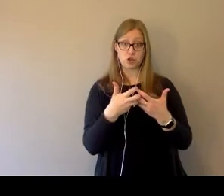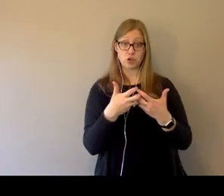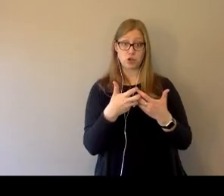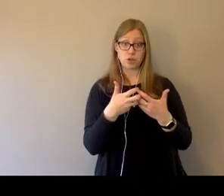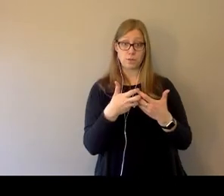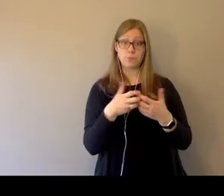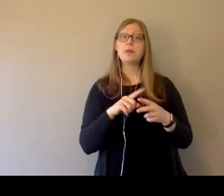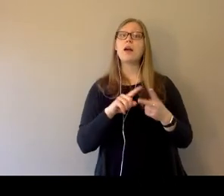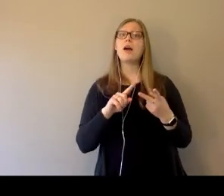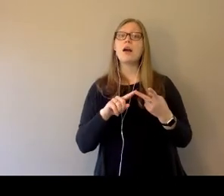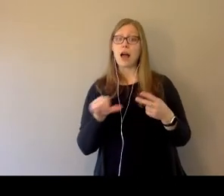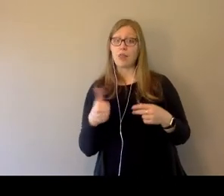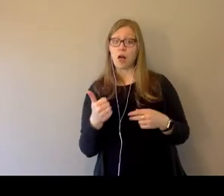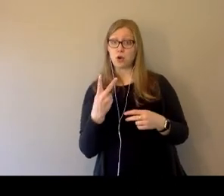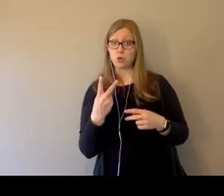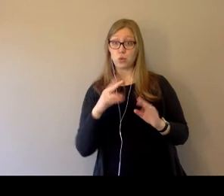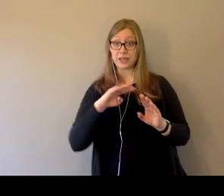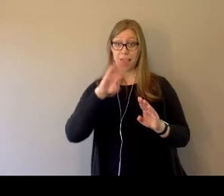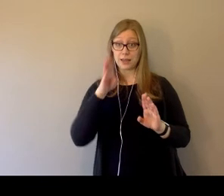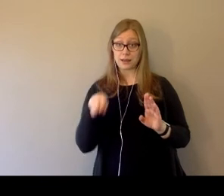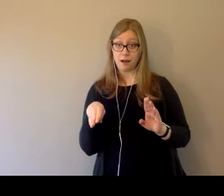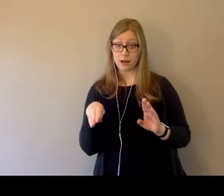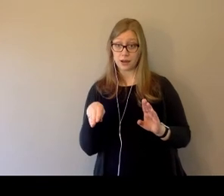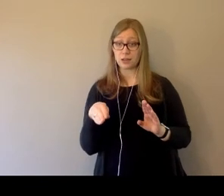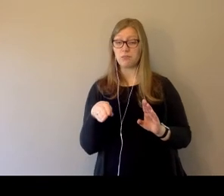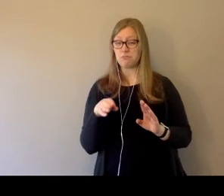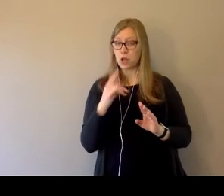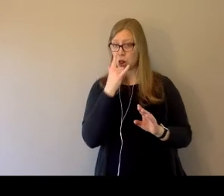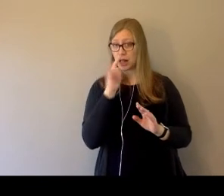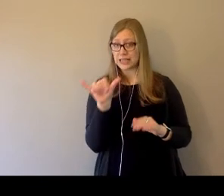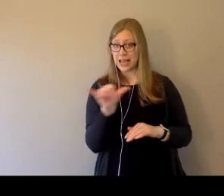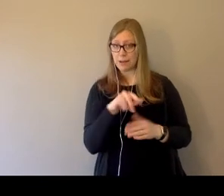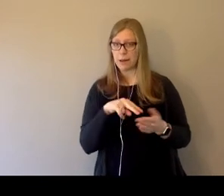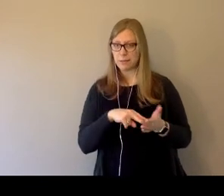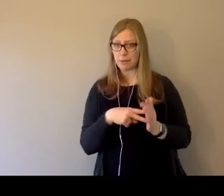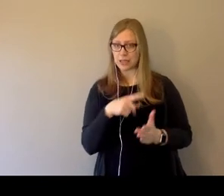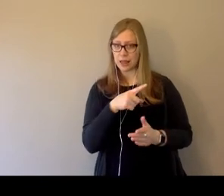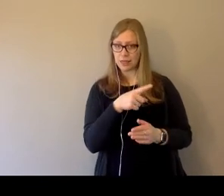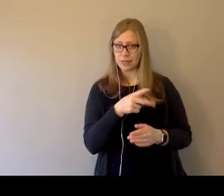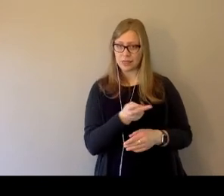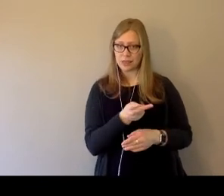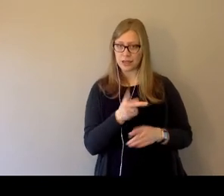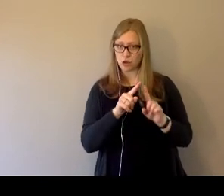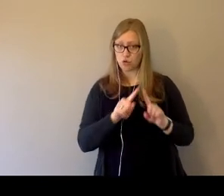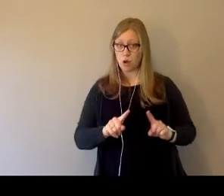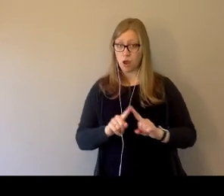they're isosceles triangle. So these are going to, I'm going to think of just flipping